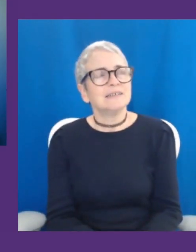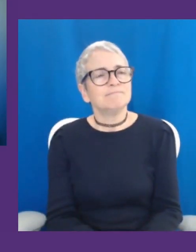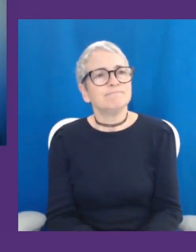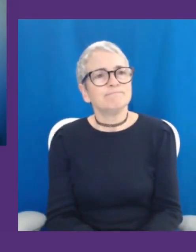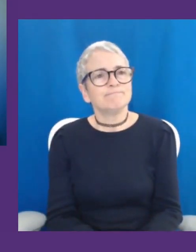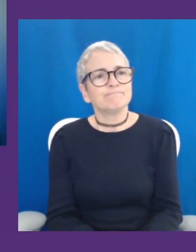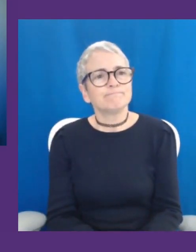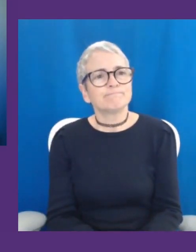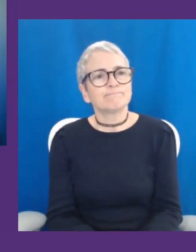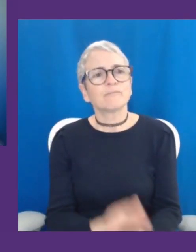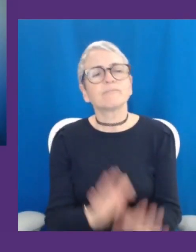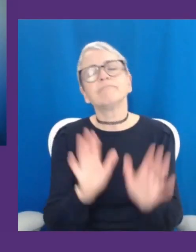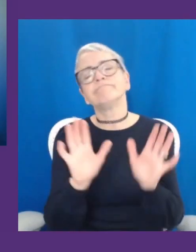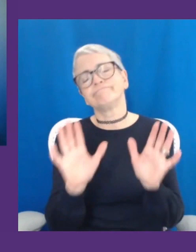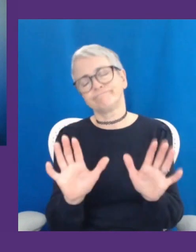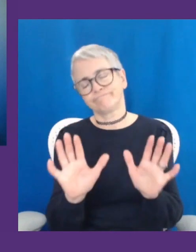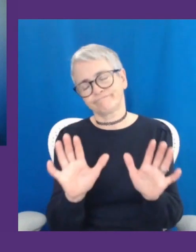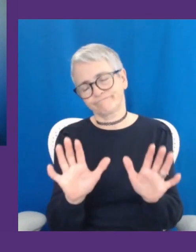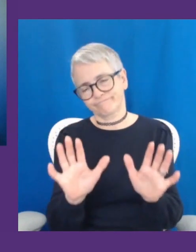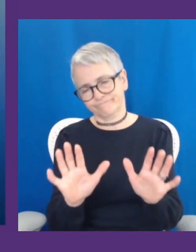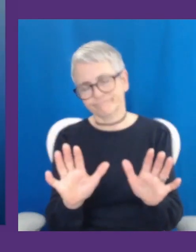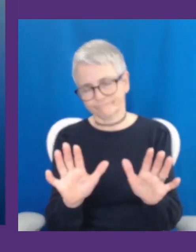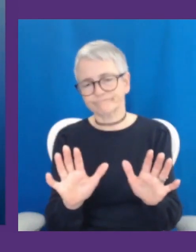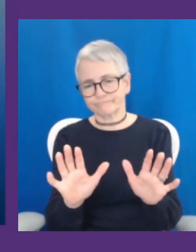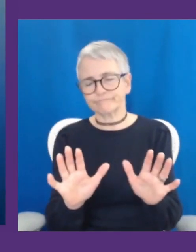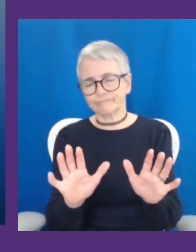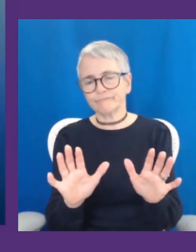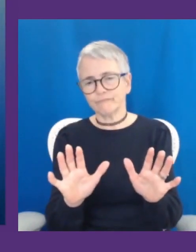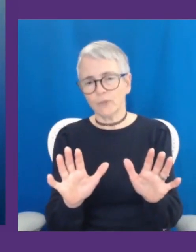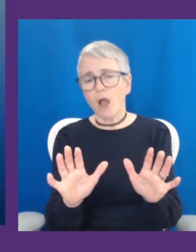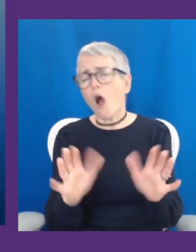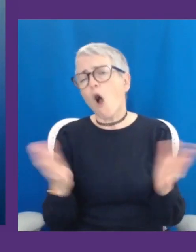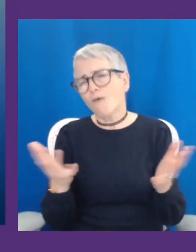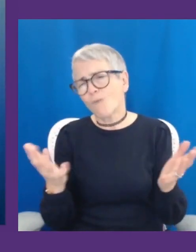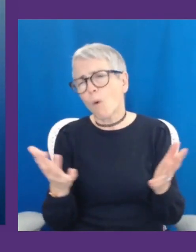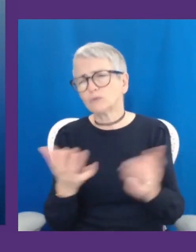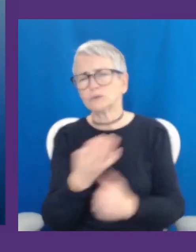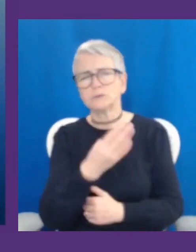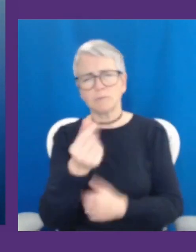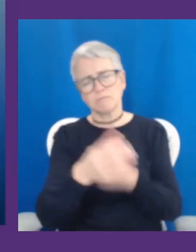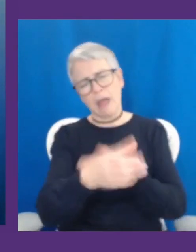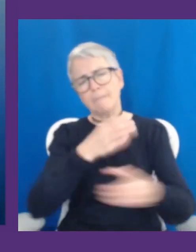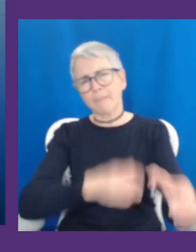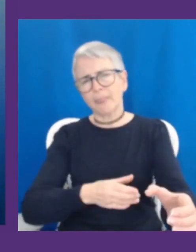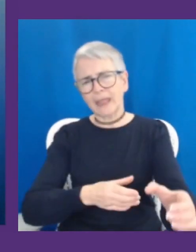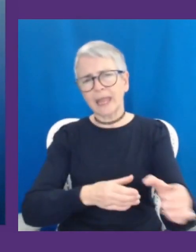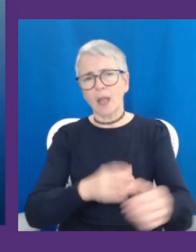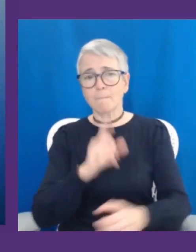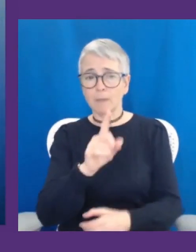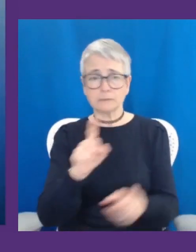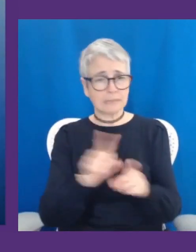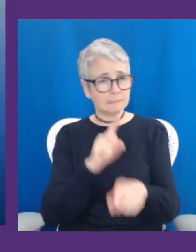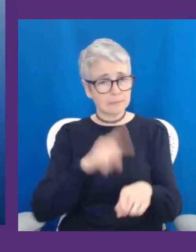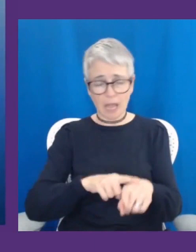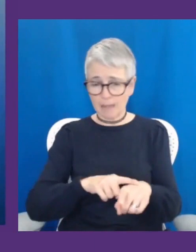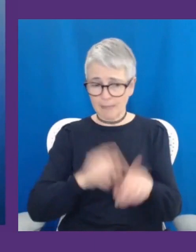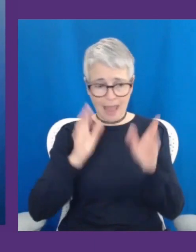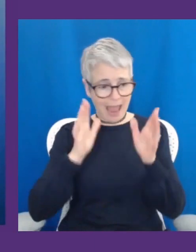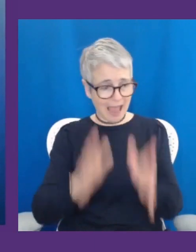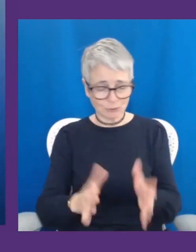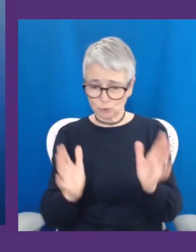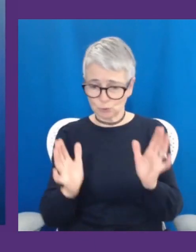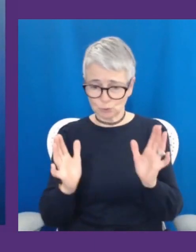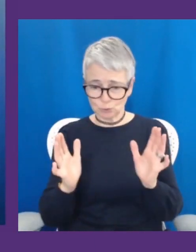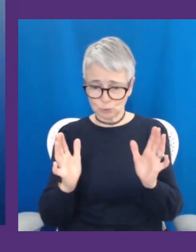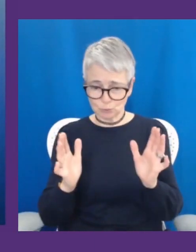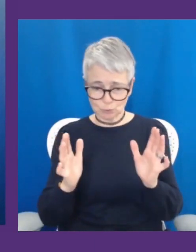look, don't we all agree there was empathy for sure, but then there was also a dialing back on, you know, when we've got to realize in